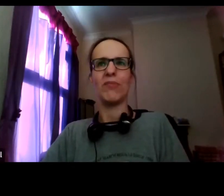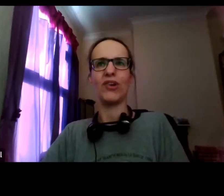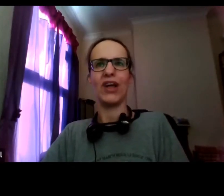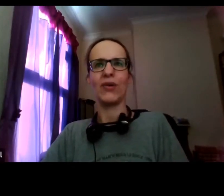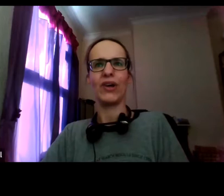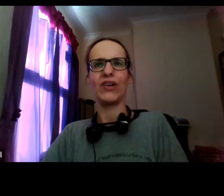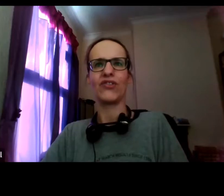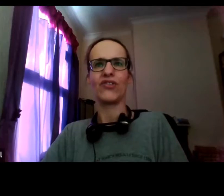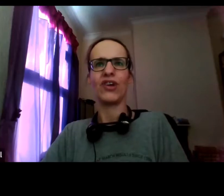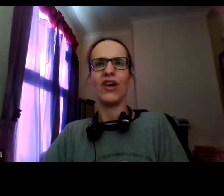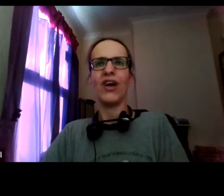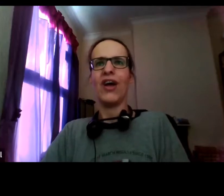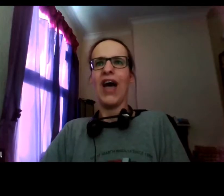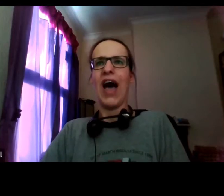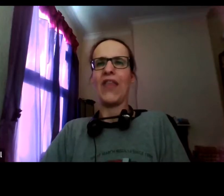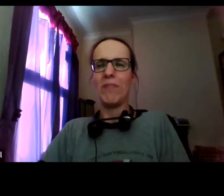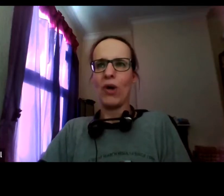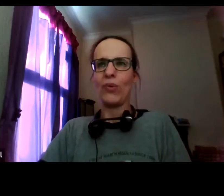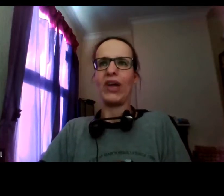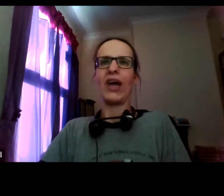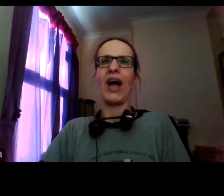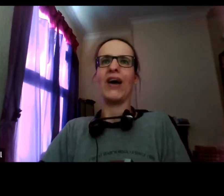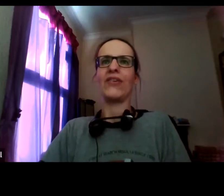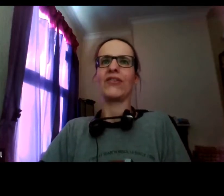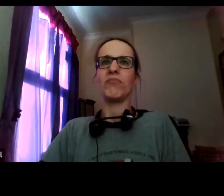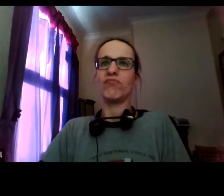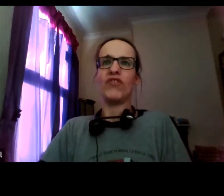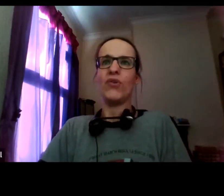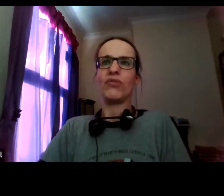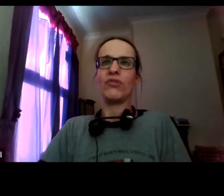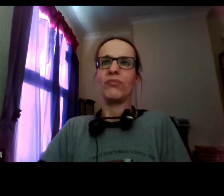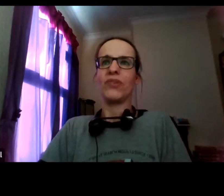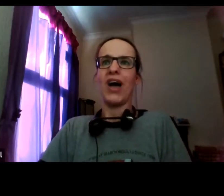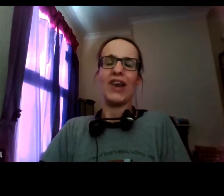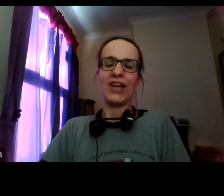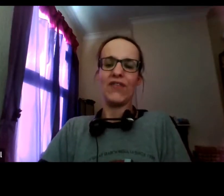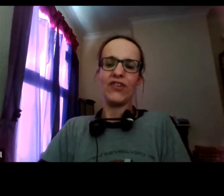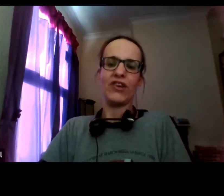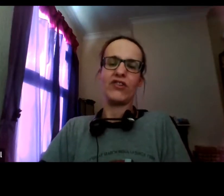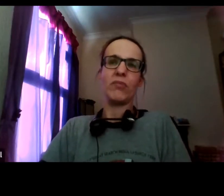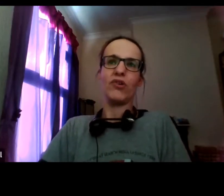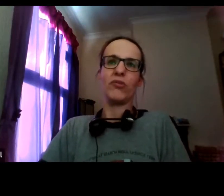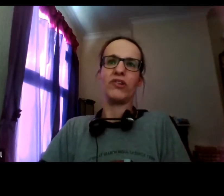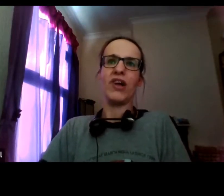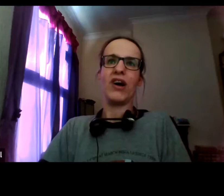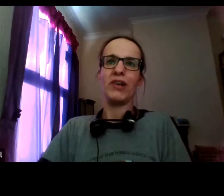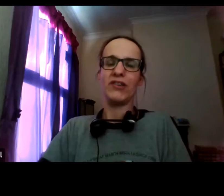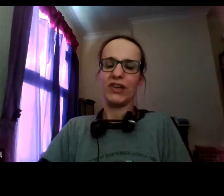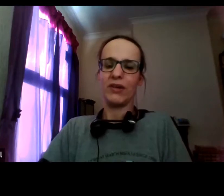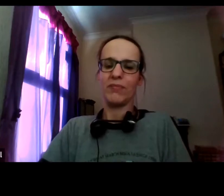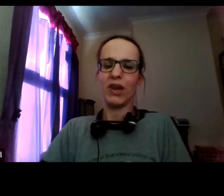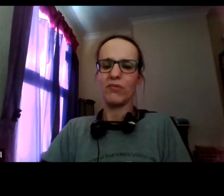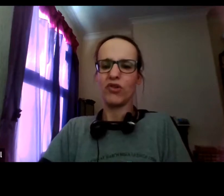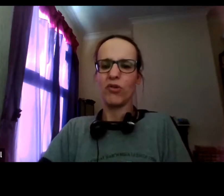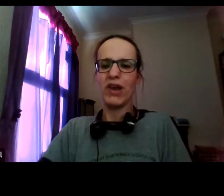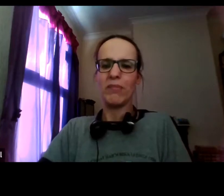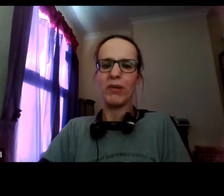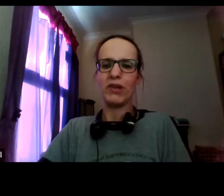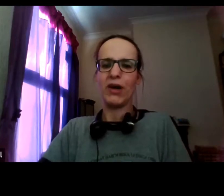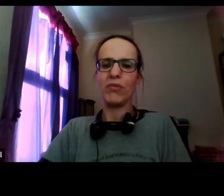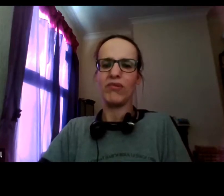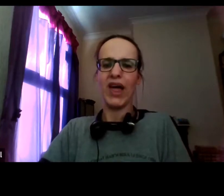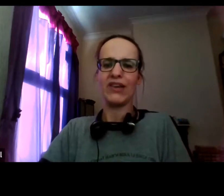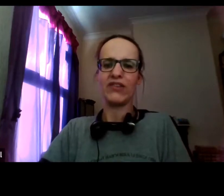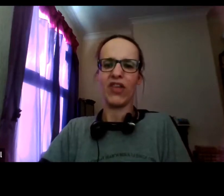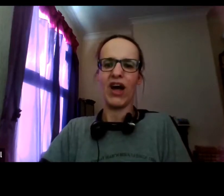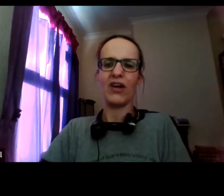interpreted that body language and the moaning as refusal. And it gives the teacher plausible deniability. And I'm sure many people